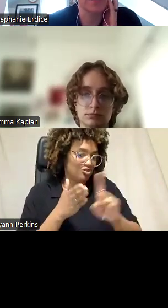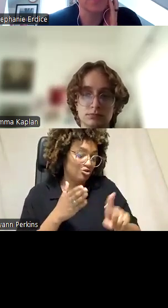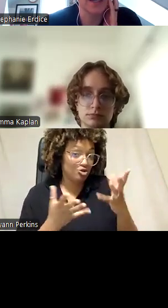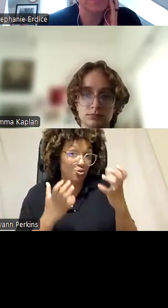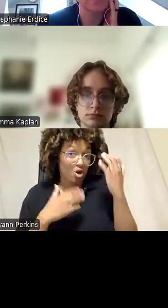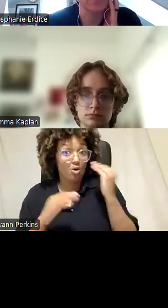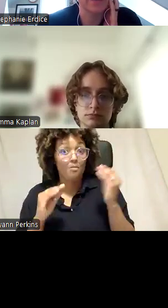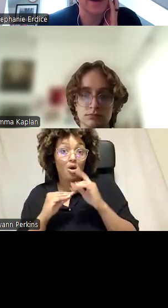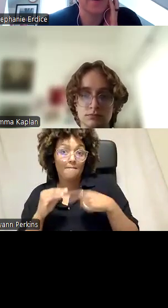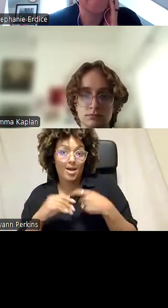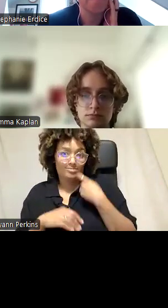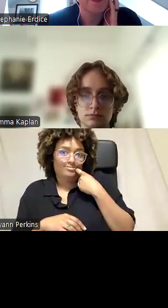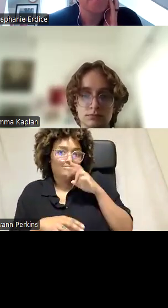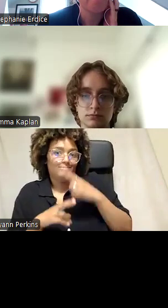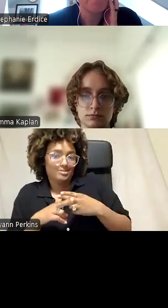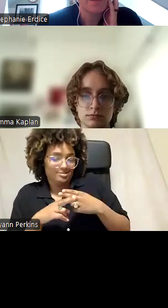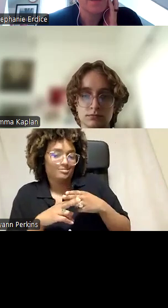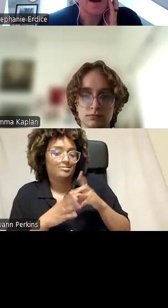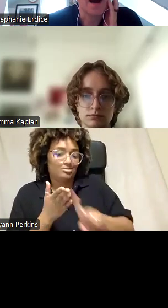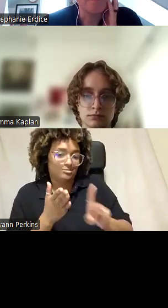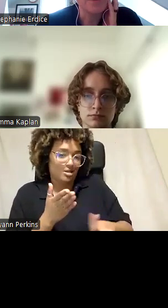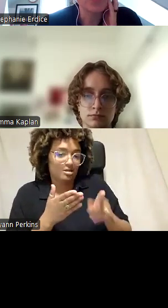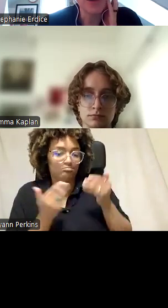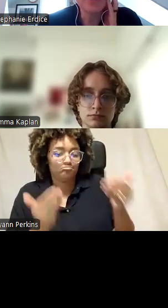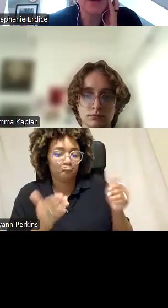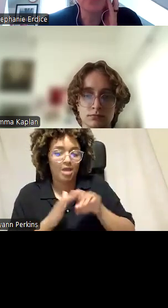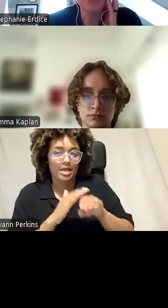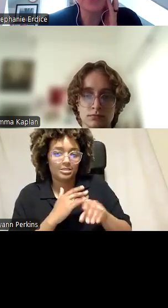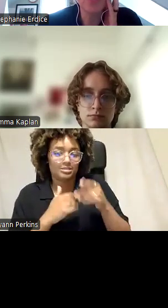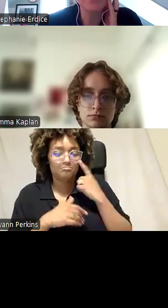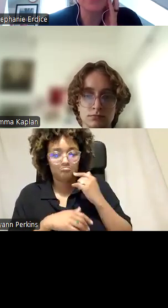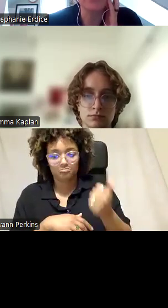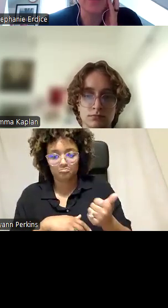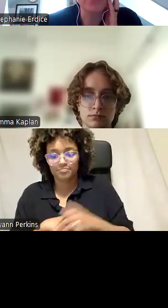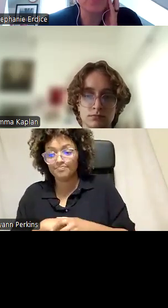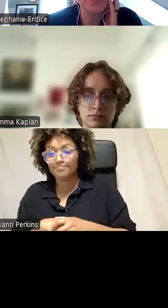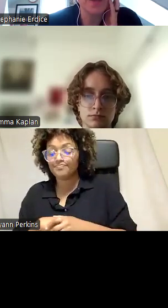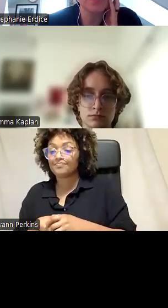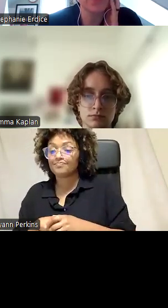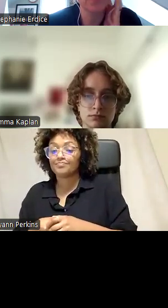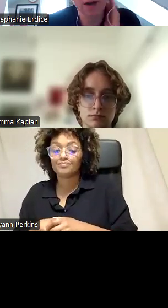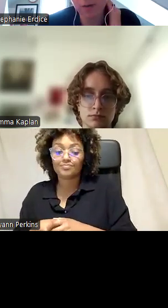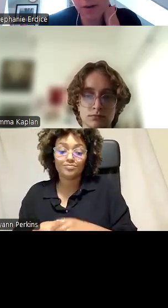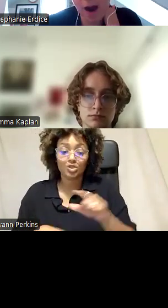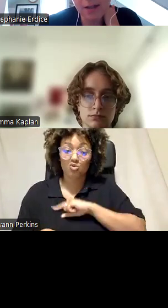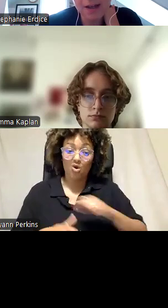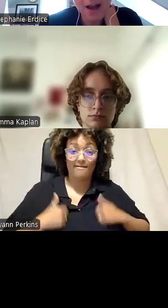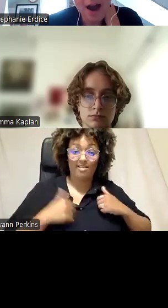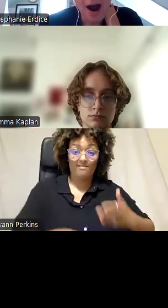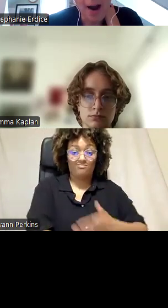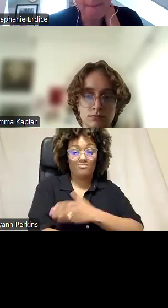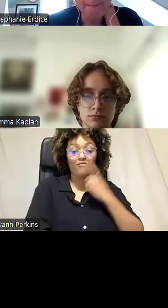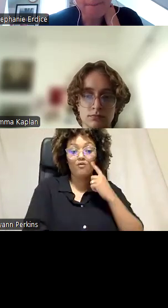from, you can access it right now. So we're talking about improving quality of life for everyone with the money. Oh, here we go. We've